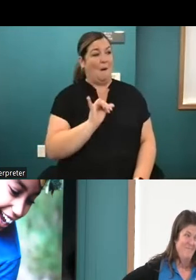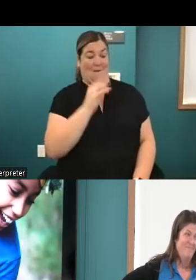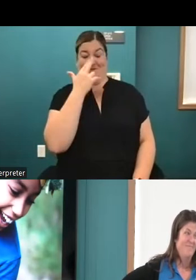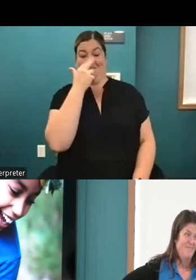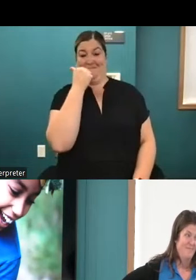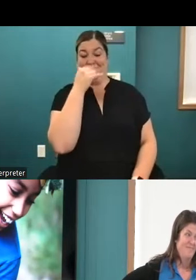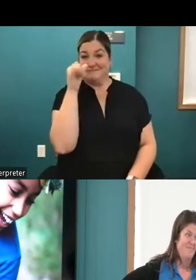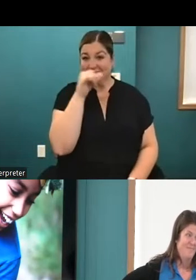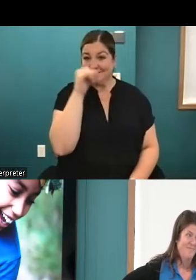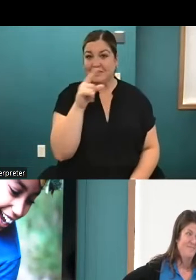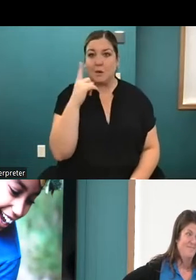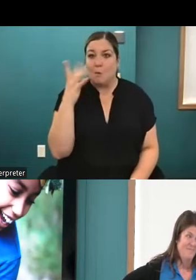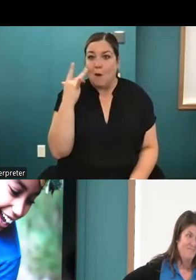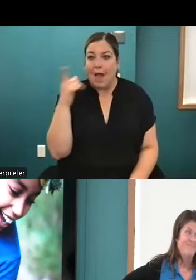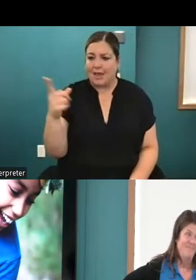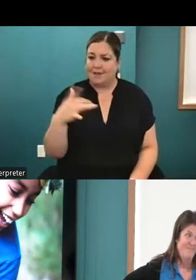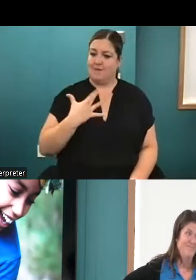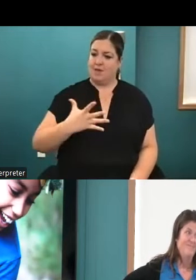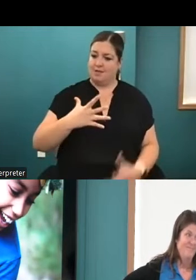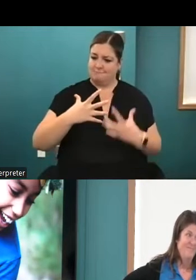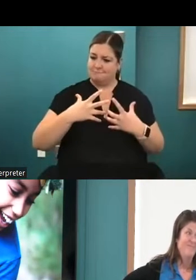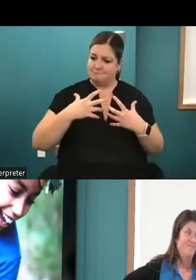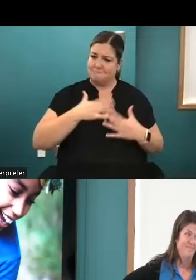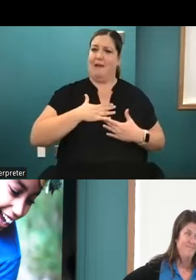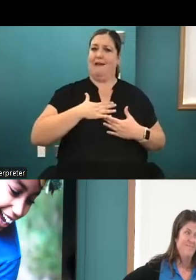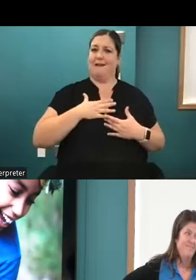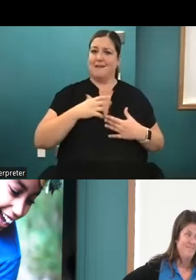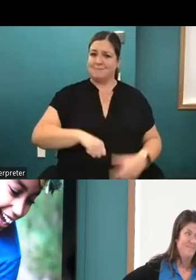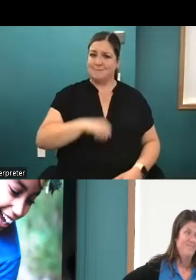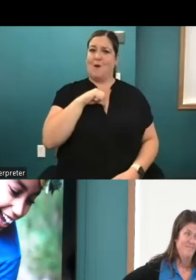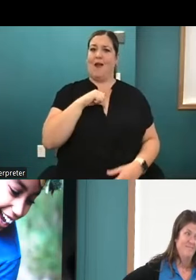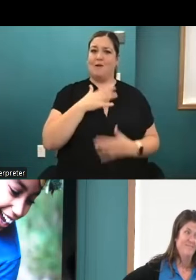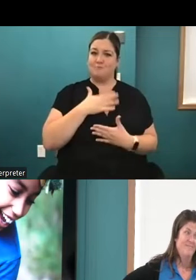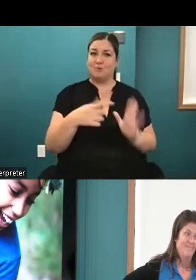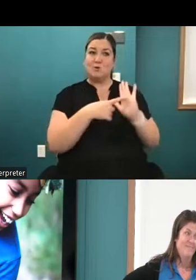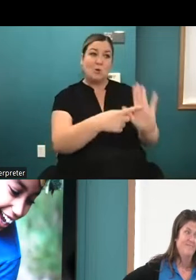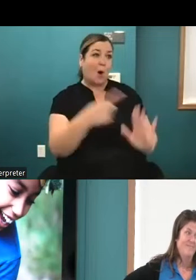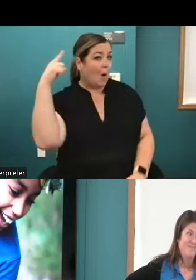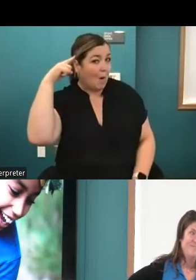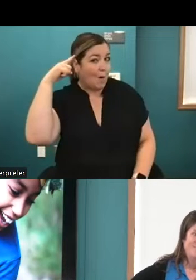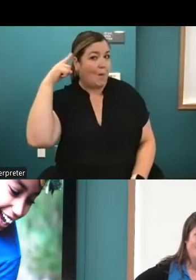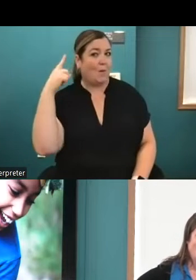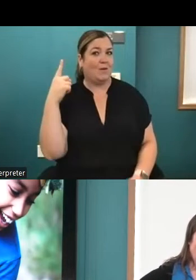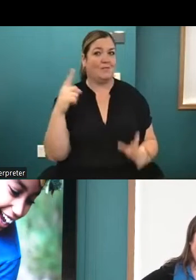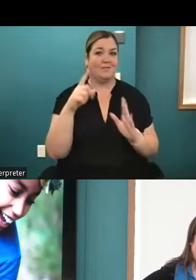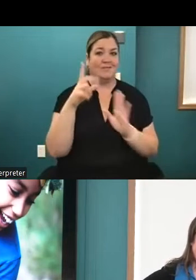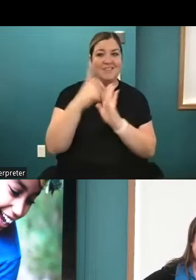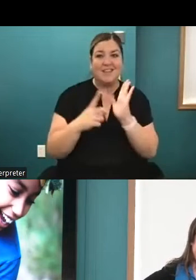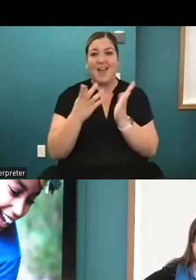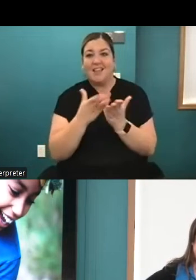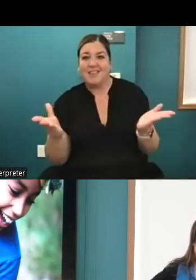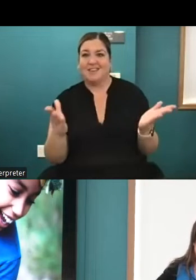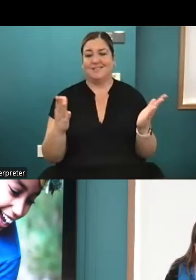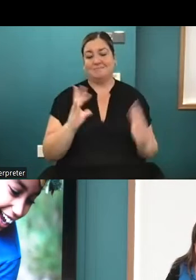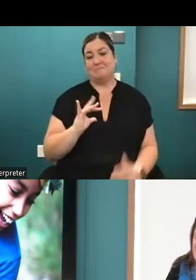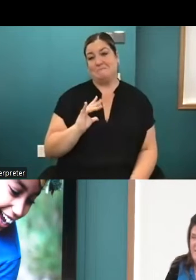I'd ever heard. She goes, because that way he does own it, and he's proud of it, and he's happy to show everyone the cool, device and stuff.